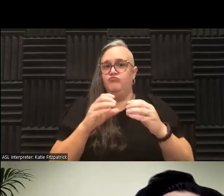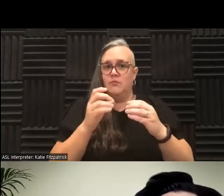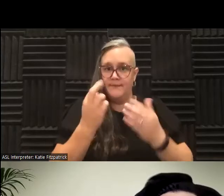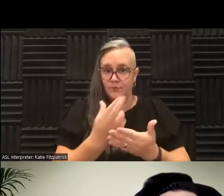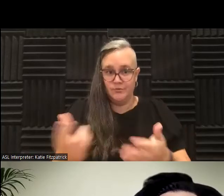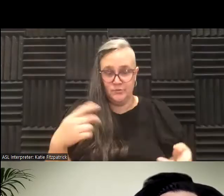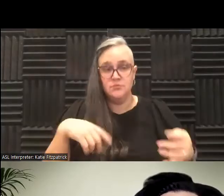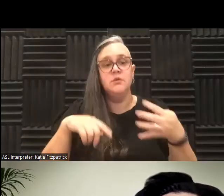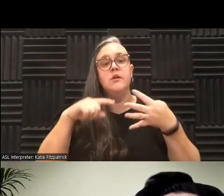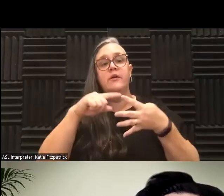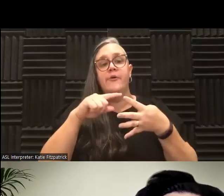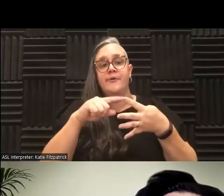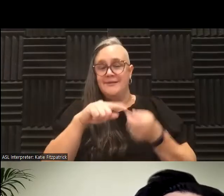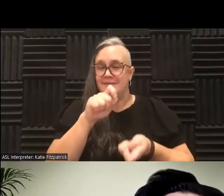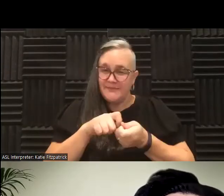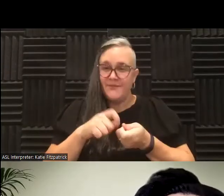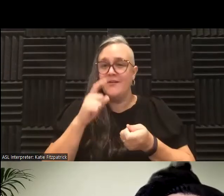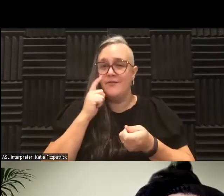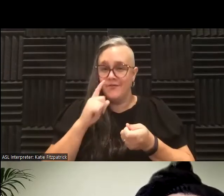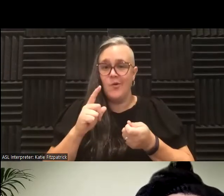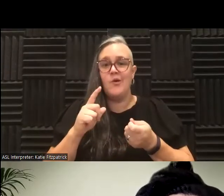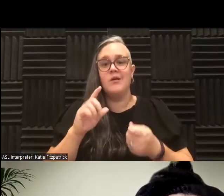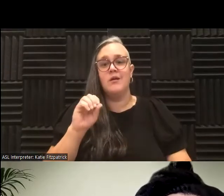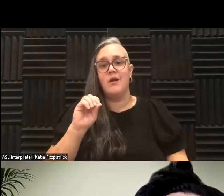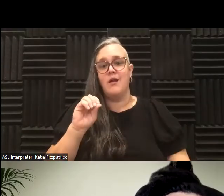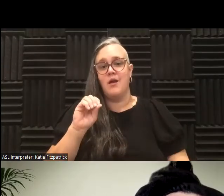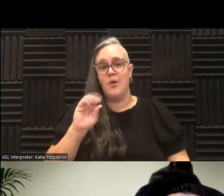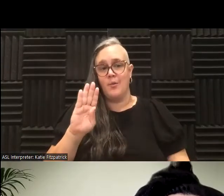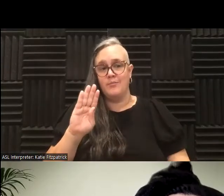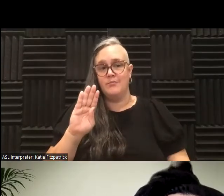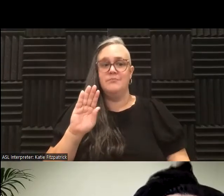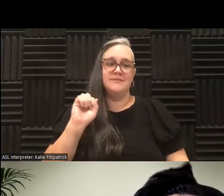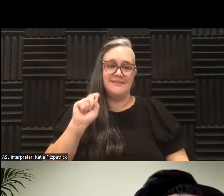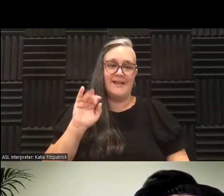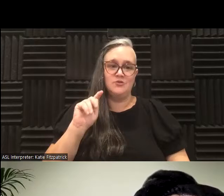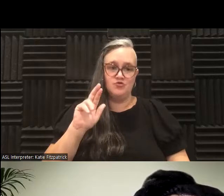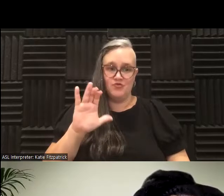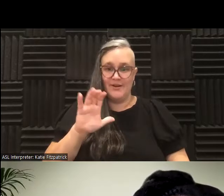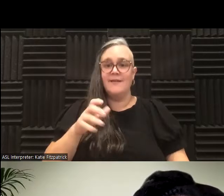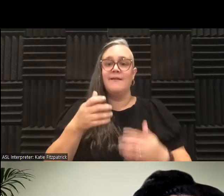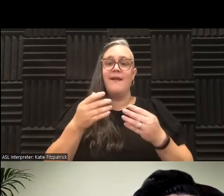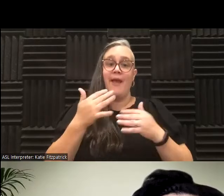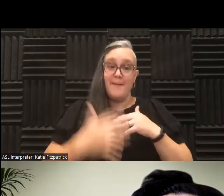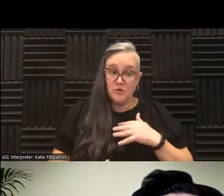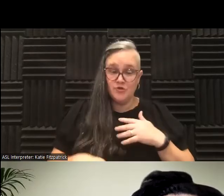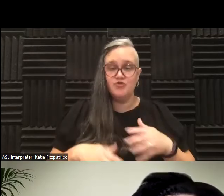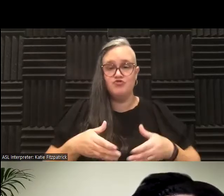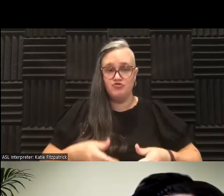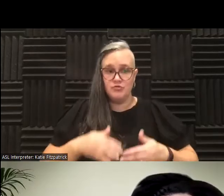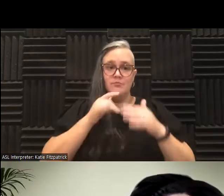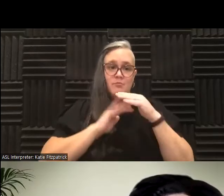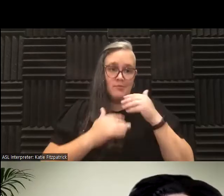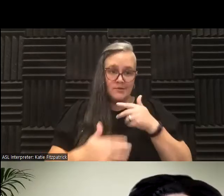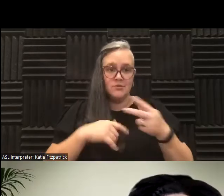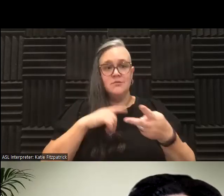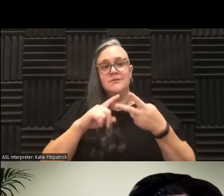They're specific to conditions around obstetric hemorrhage, severe hypertension in pregnancy, safe reduction